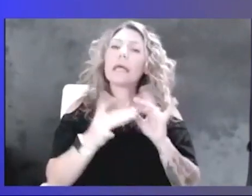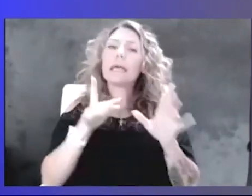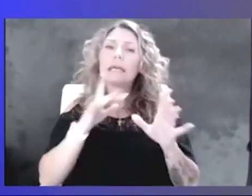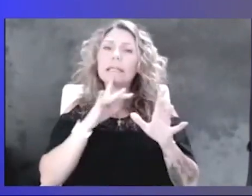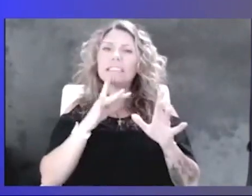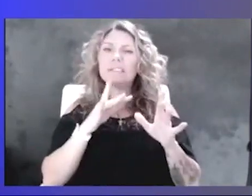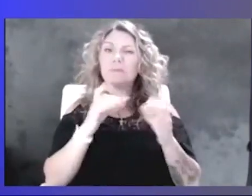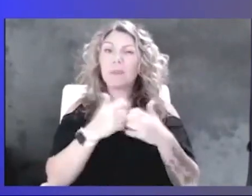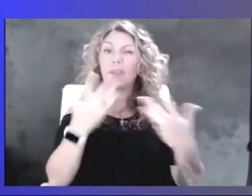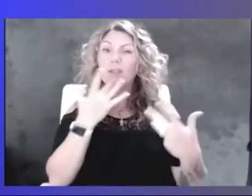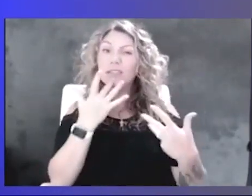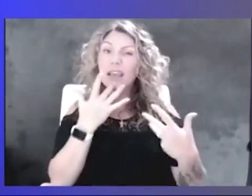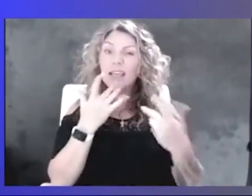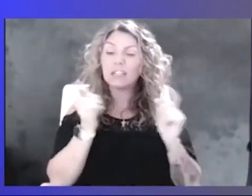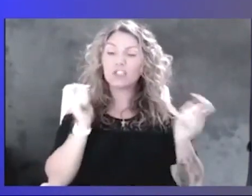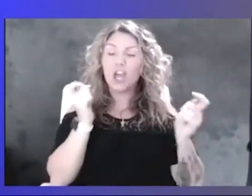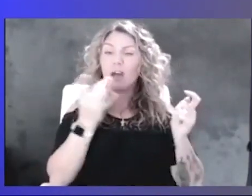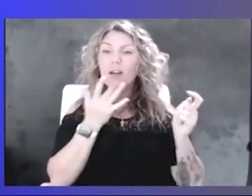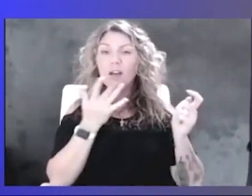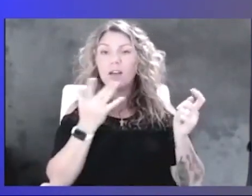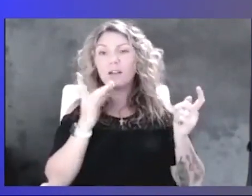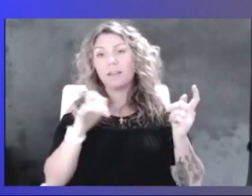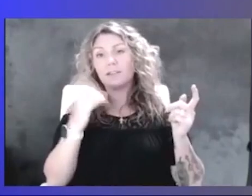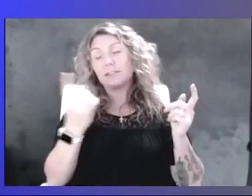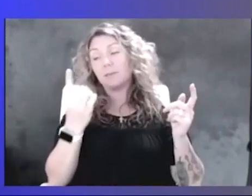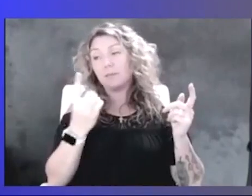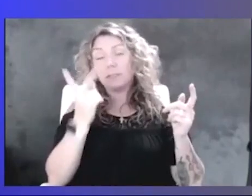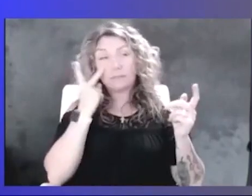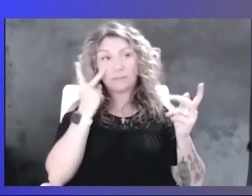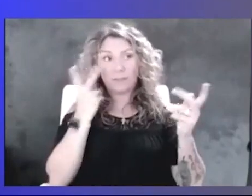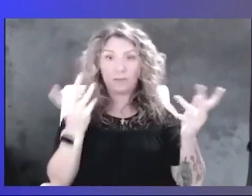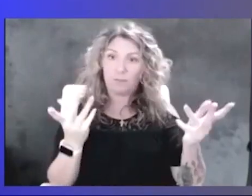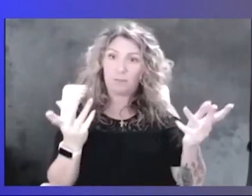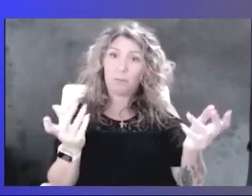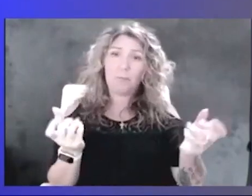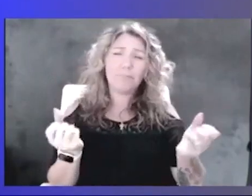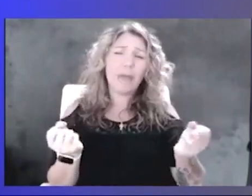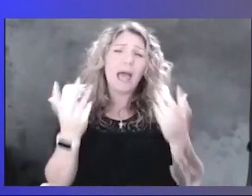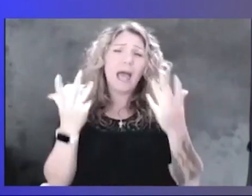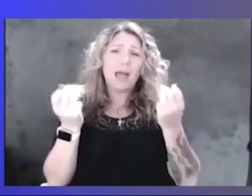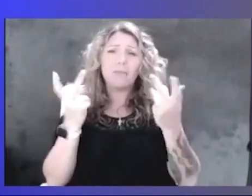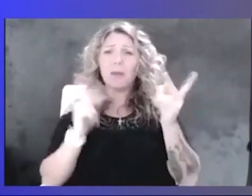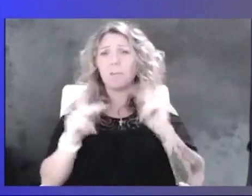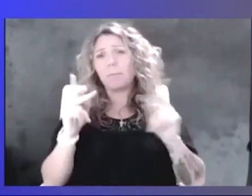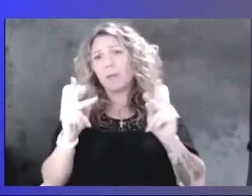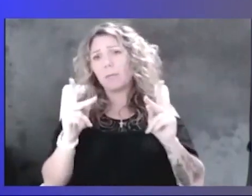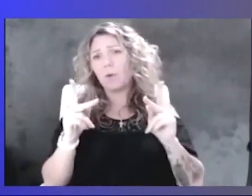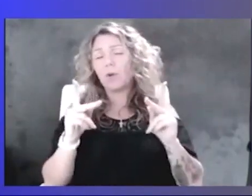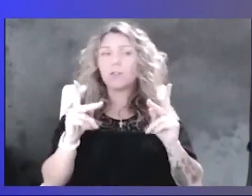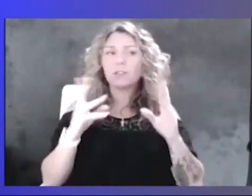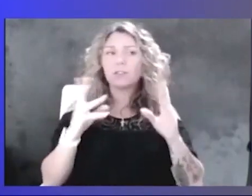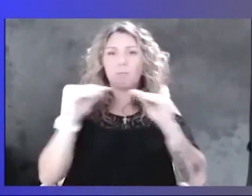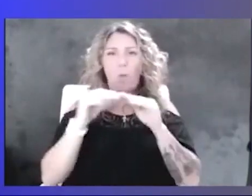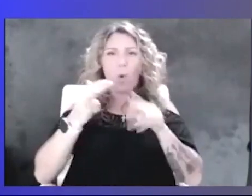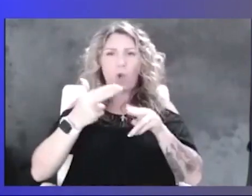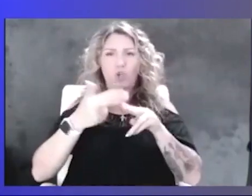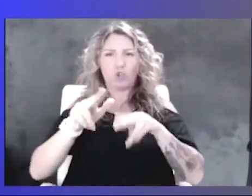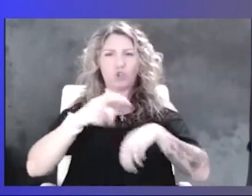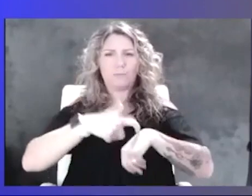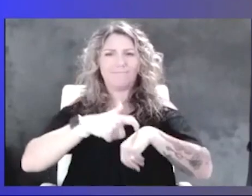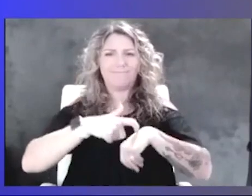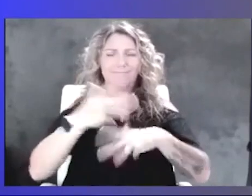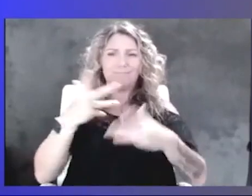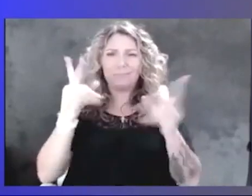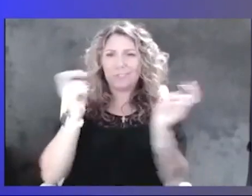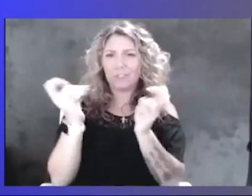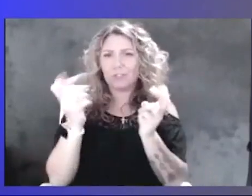that's something that we're seeing. For many people, it's a more short-term issue, and it tends to